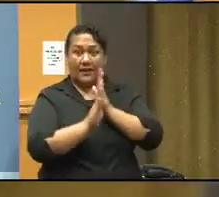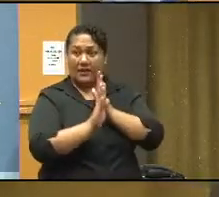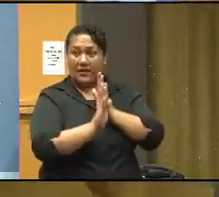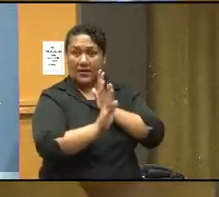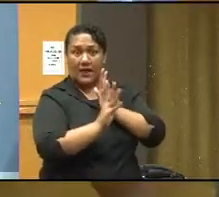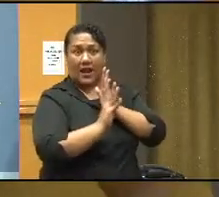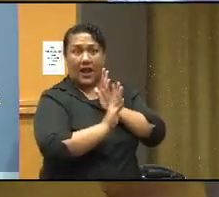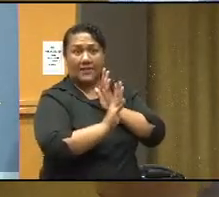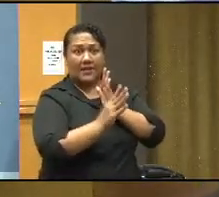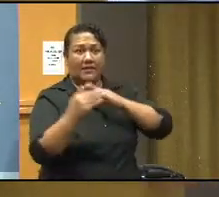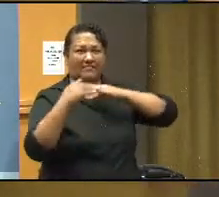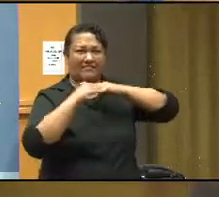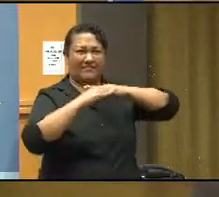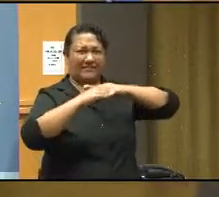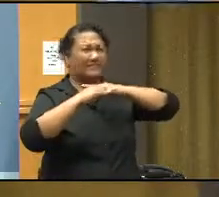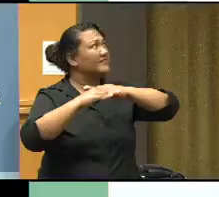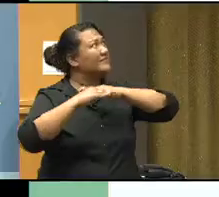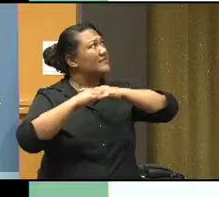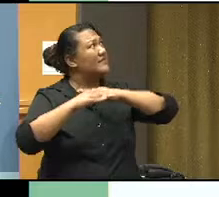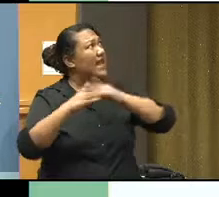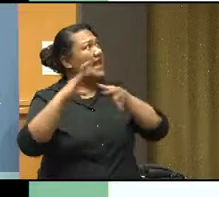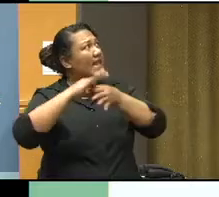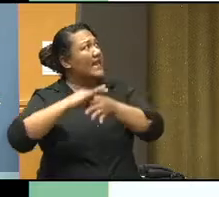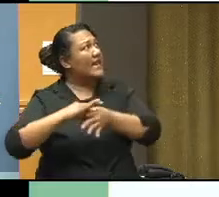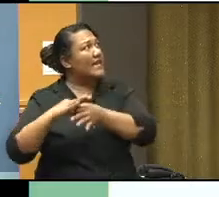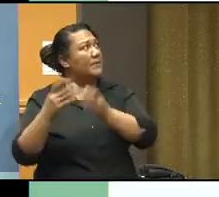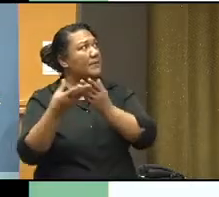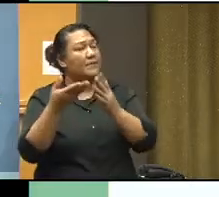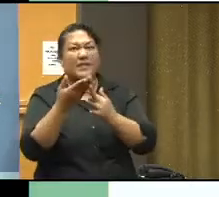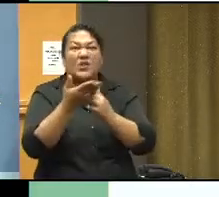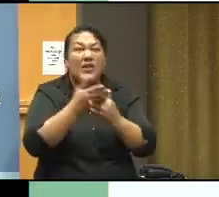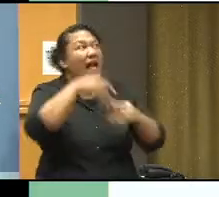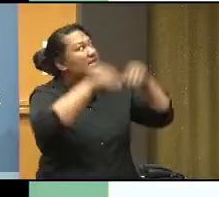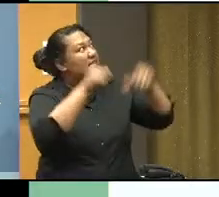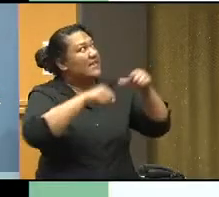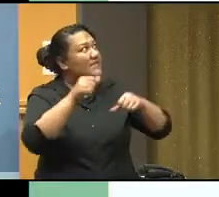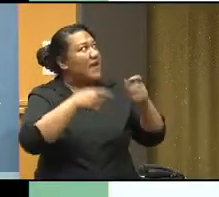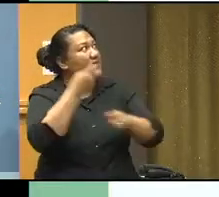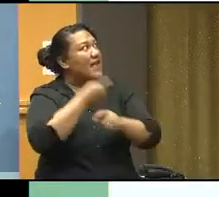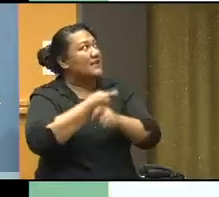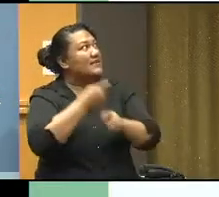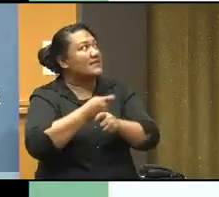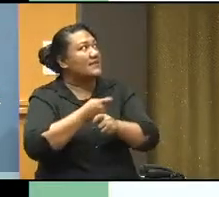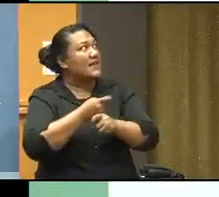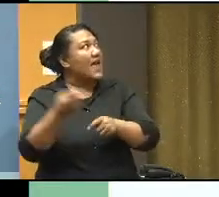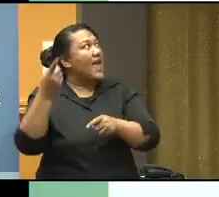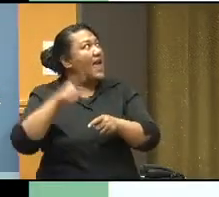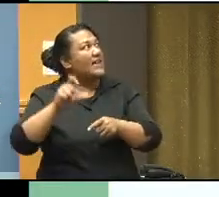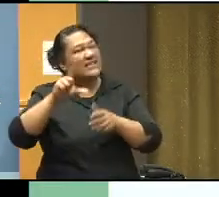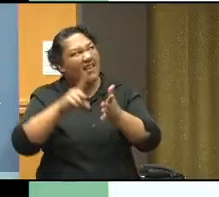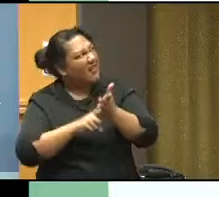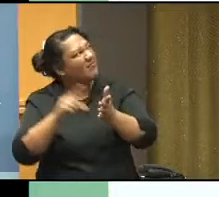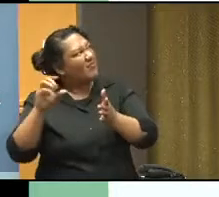from the student assessment, individual task, to the course learning outcomes, then to the school